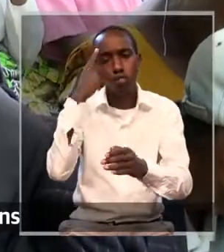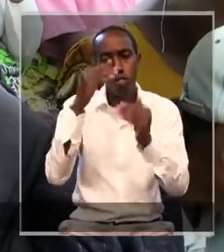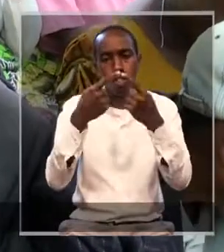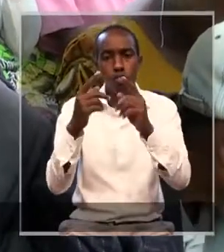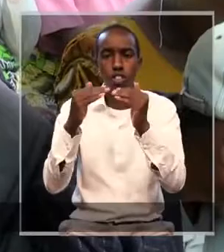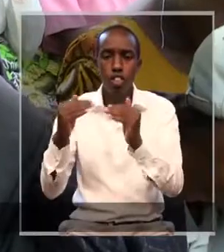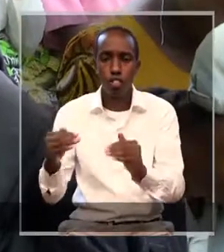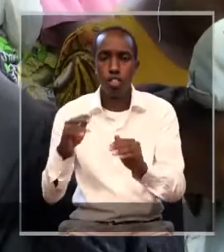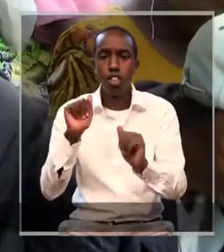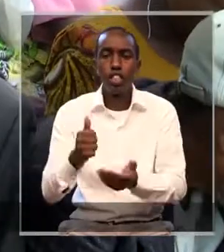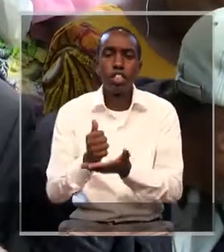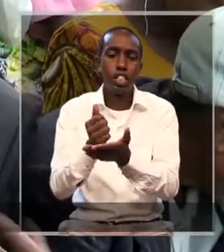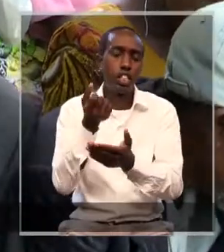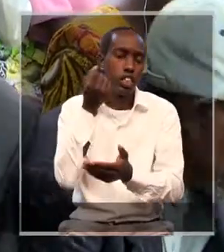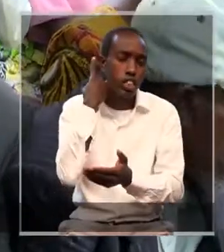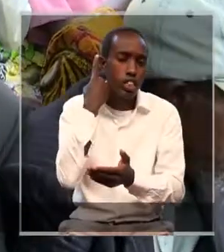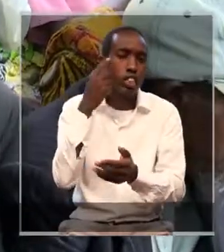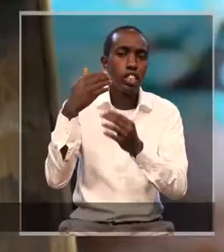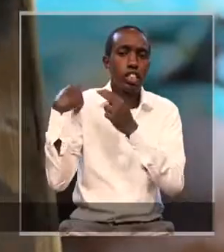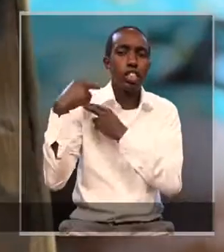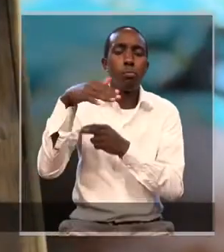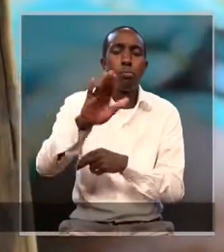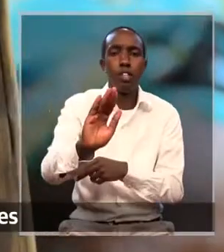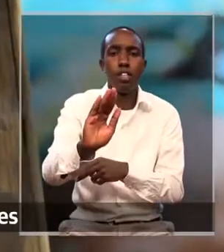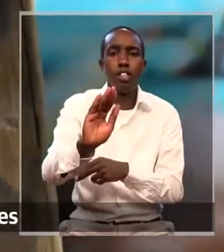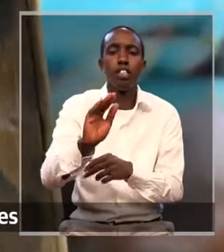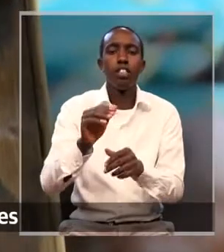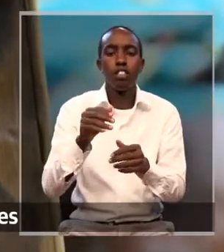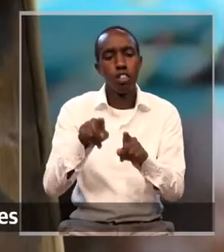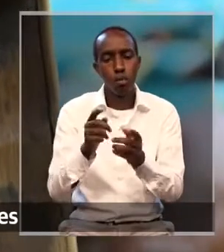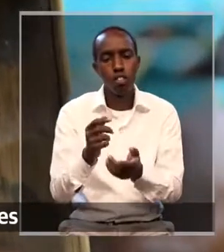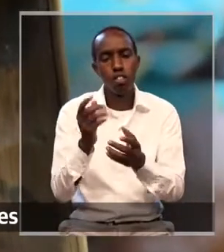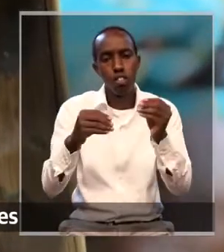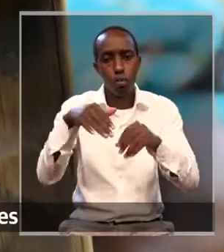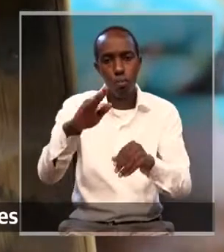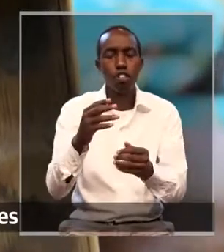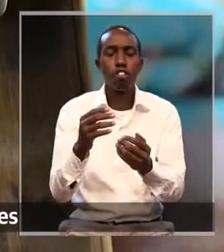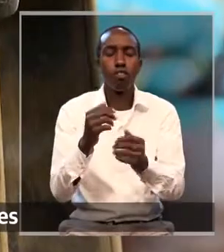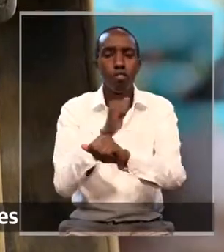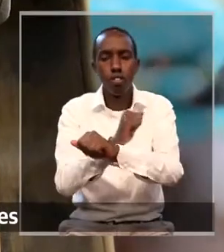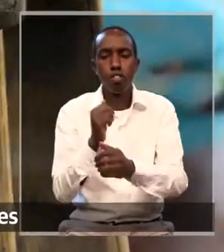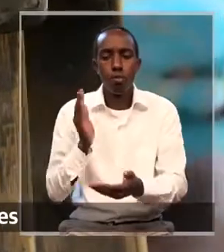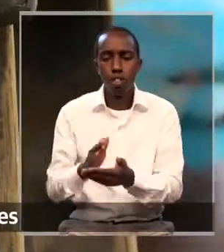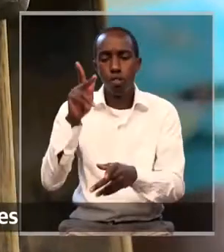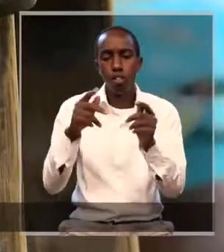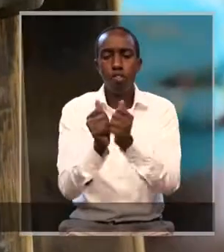zitandukanye kugira ngo zibashe kumva neza inshingano zabo n'urari rwabo mu gusigasira uburenganzira bw'abafite